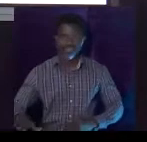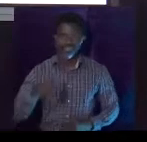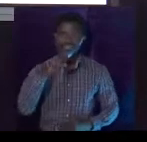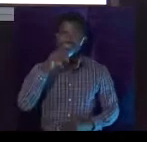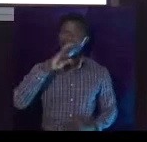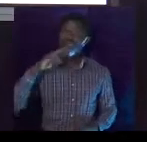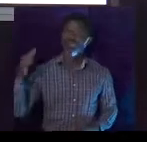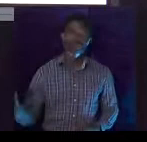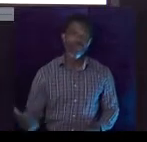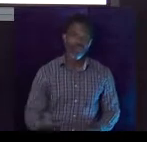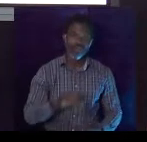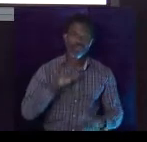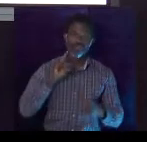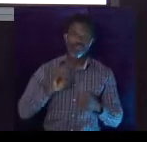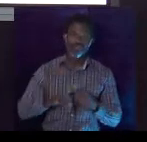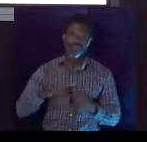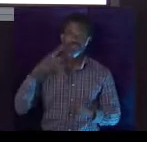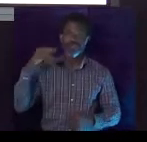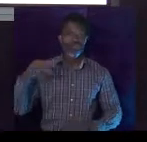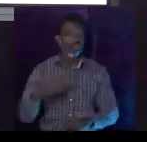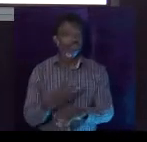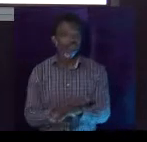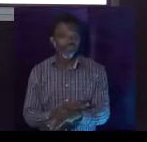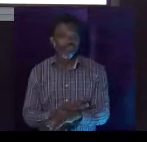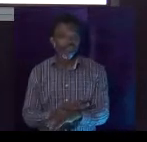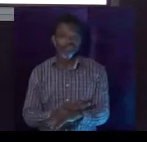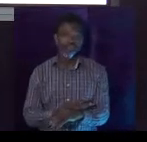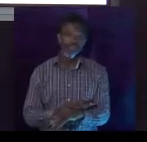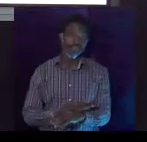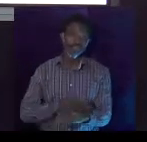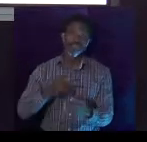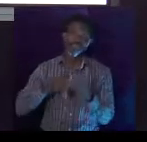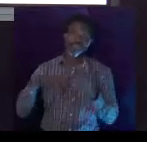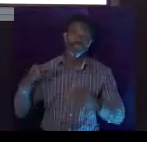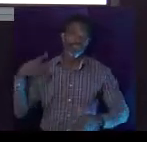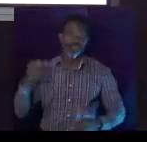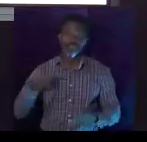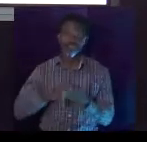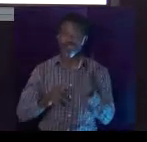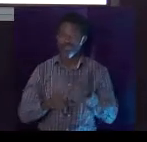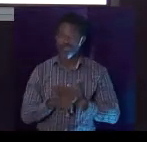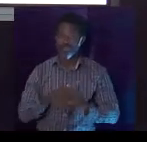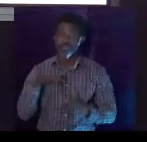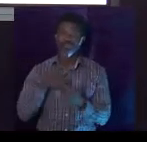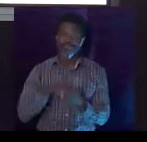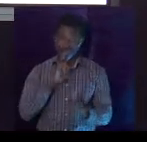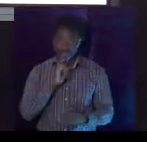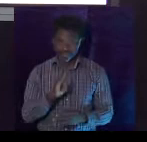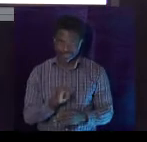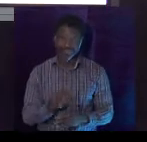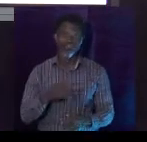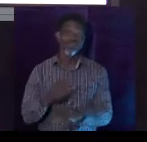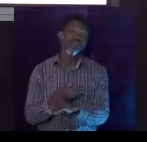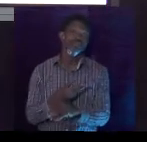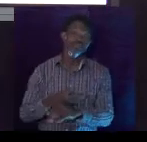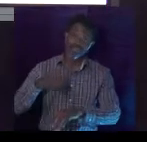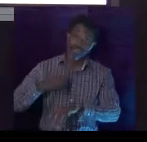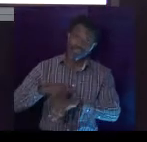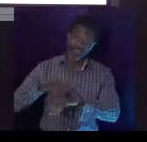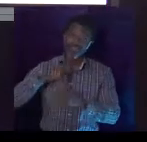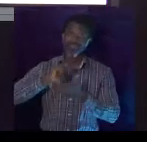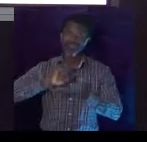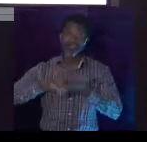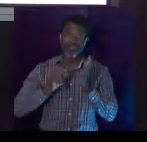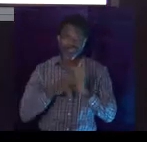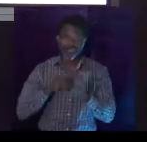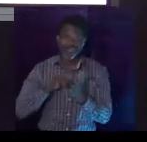Hello children, you are welcome to the mathematics segment of the program. It is indeed mathematics